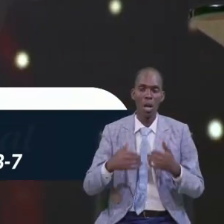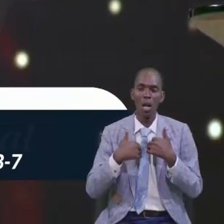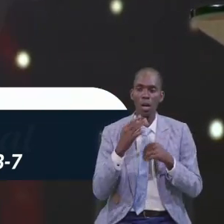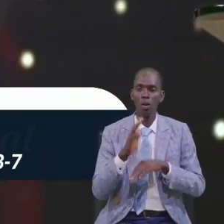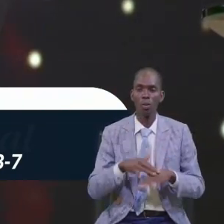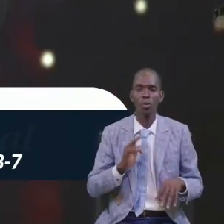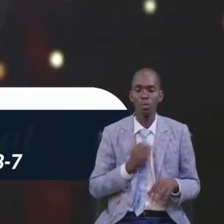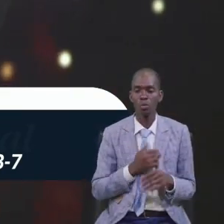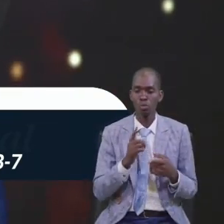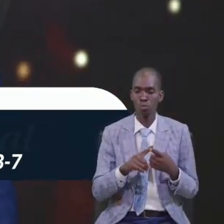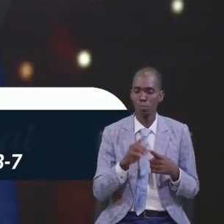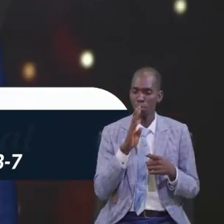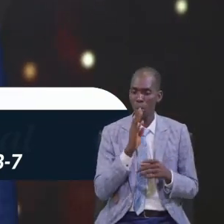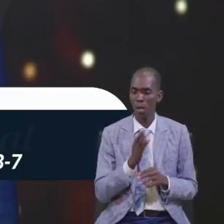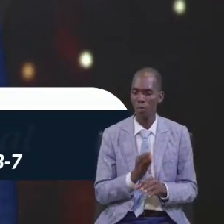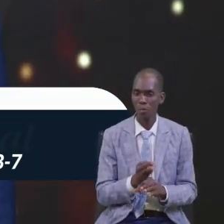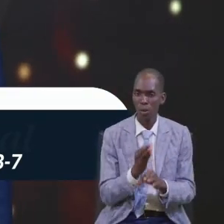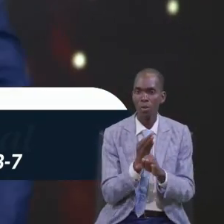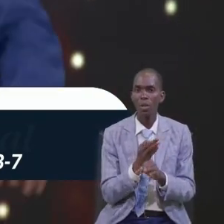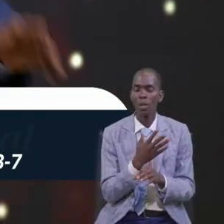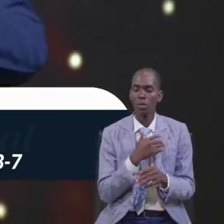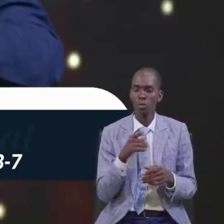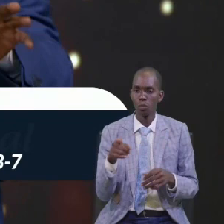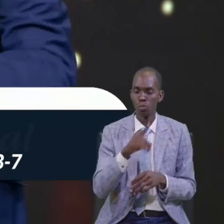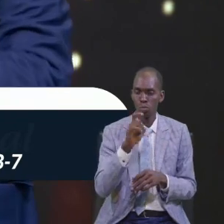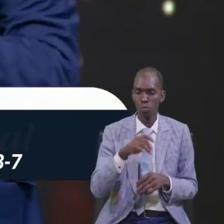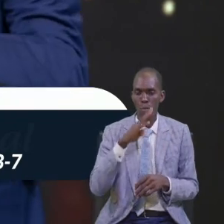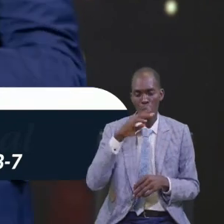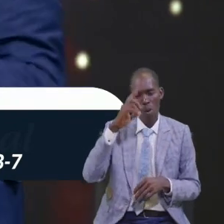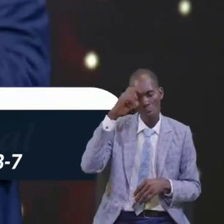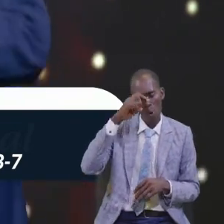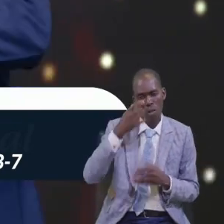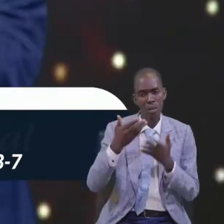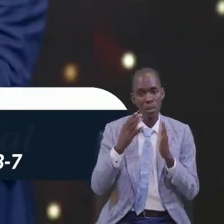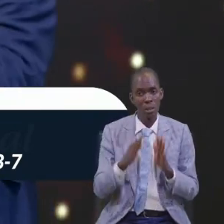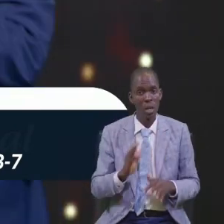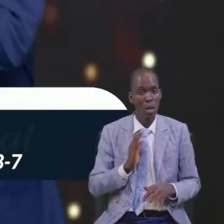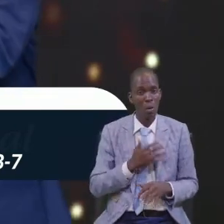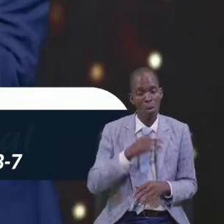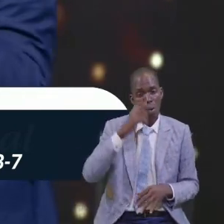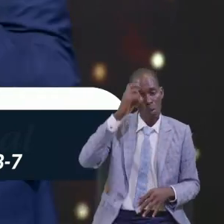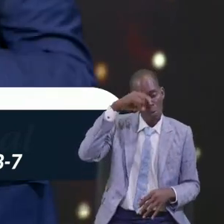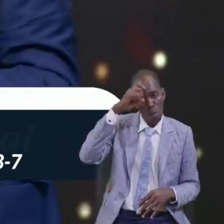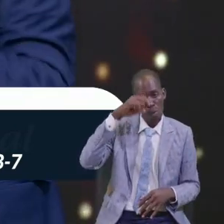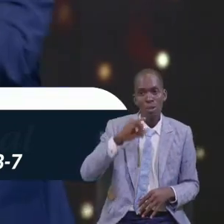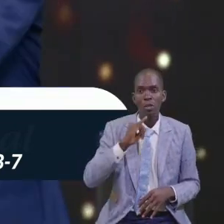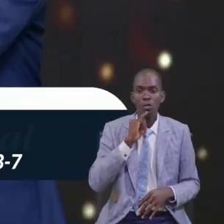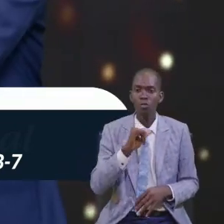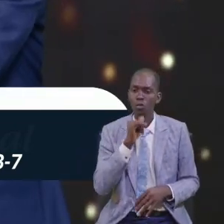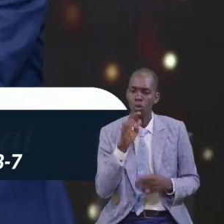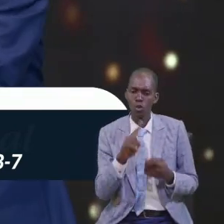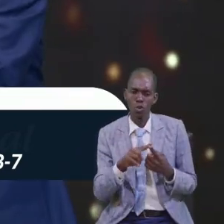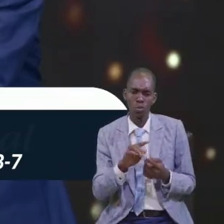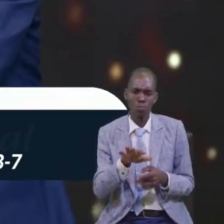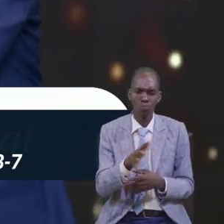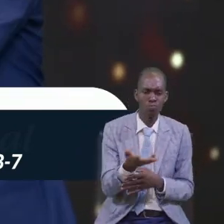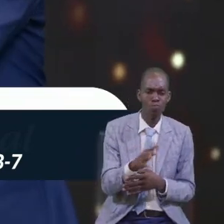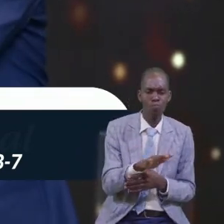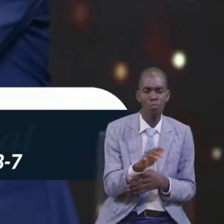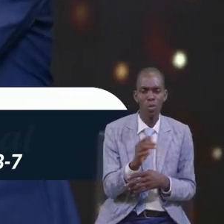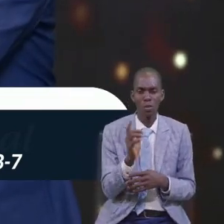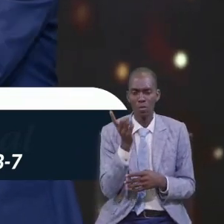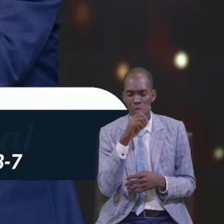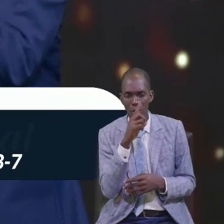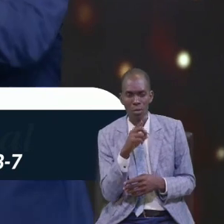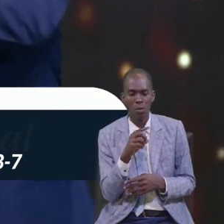faithful servants and to be wise servants. And our wisdom is not maneuvering things. Our wisdom is